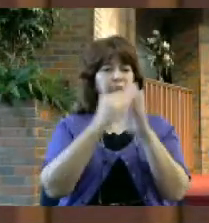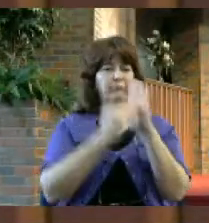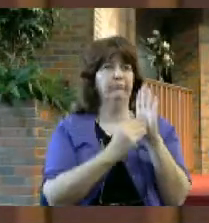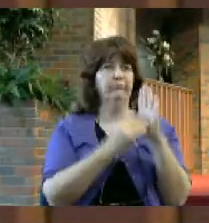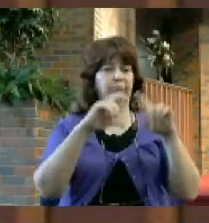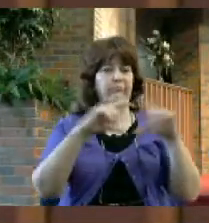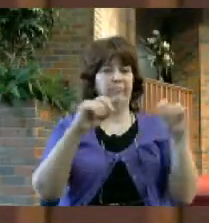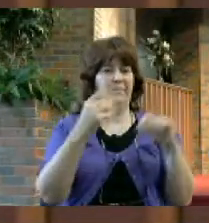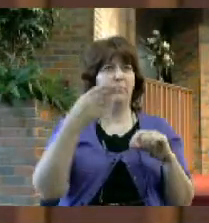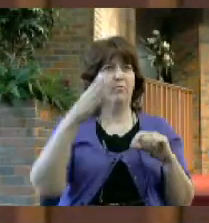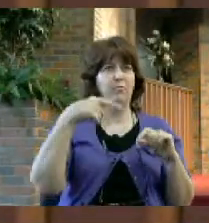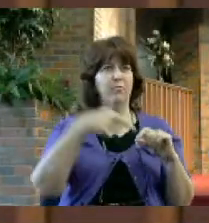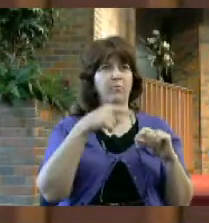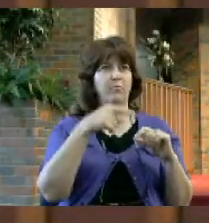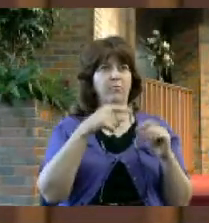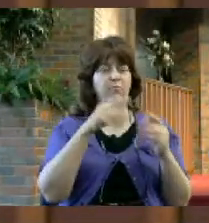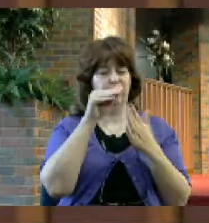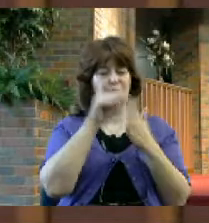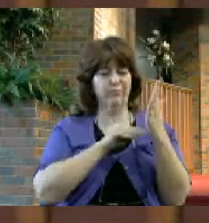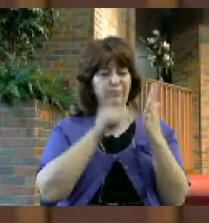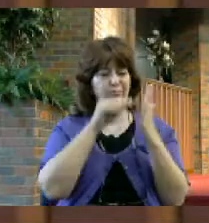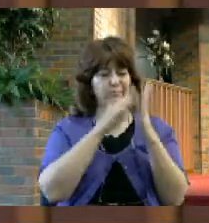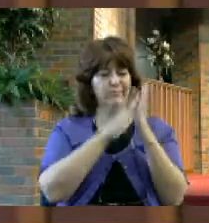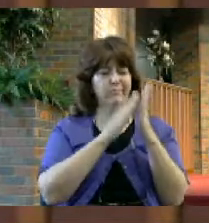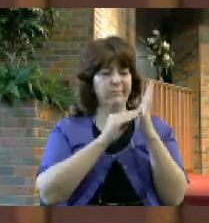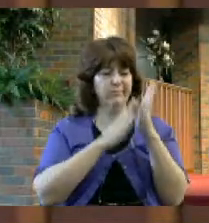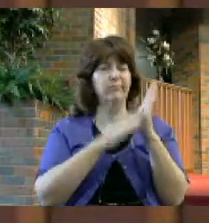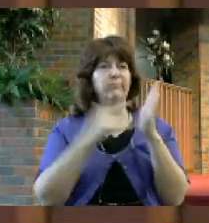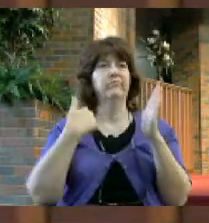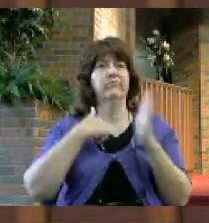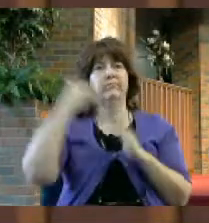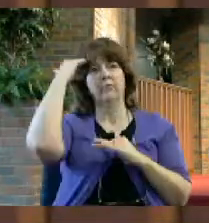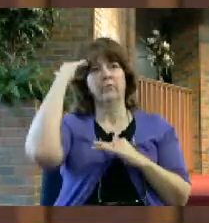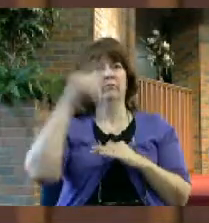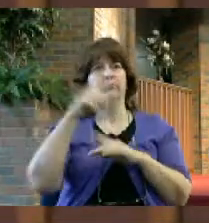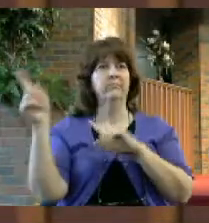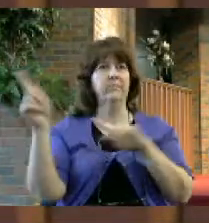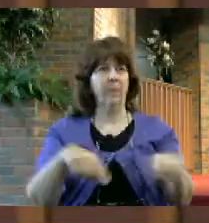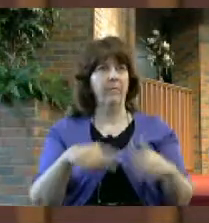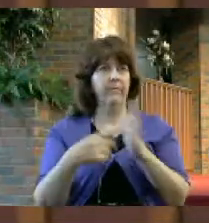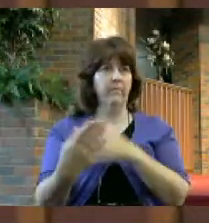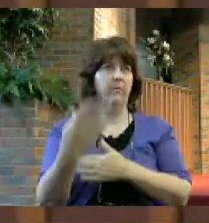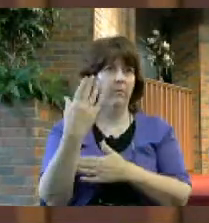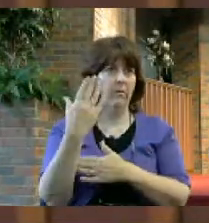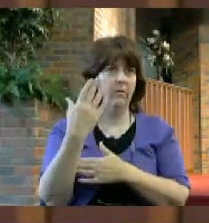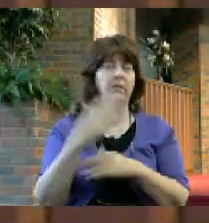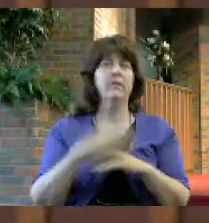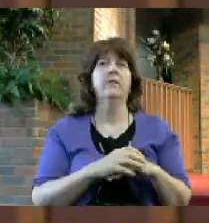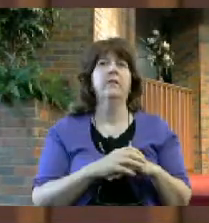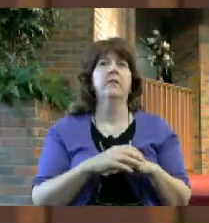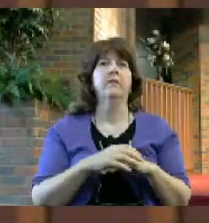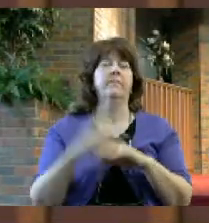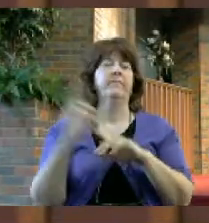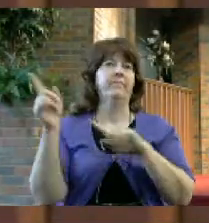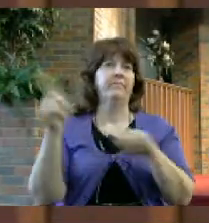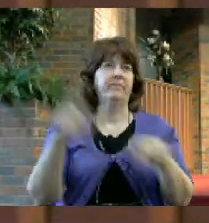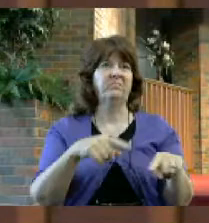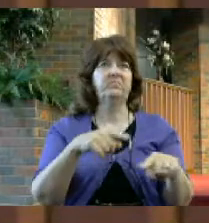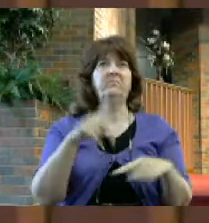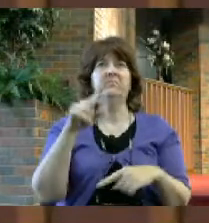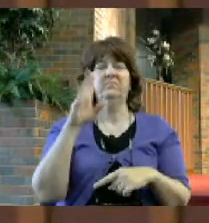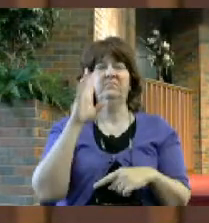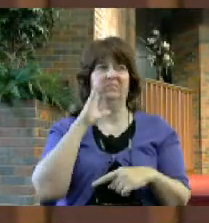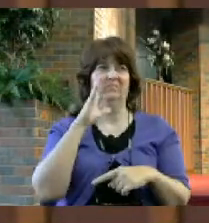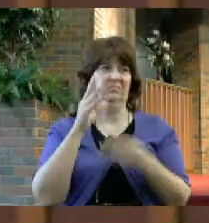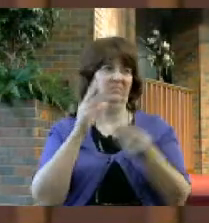you. Fill those out so we can have a record of your attendance with us. Pass those towards the center aisles, and we'll have our ushers come down in just a few moments and collect